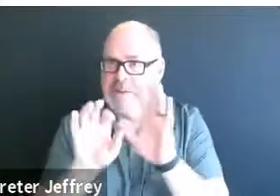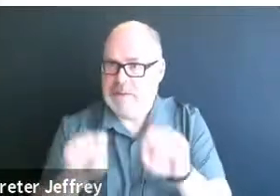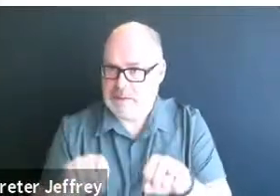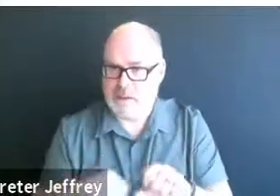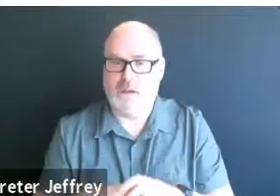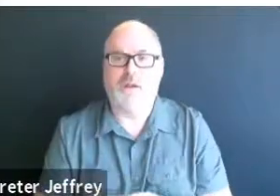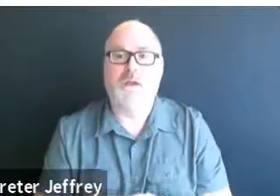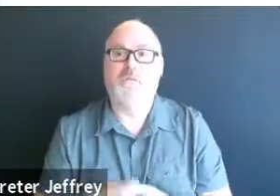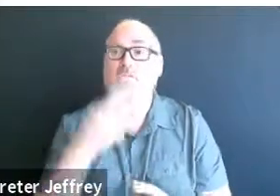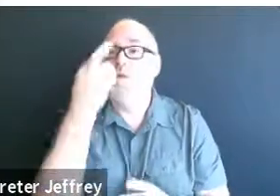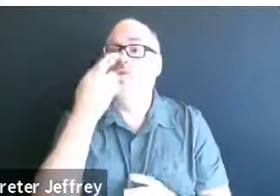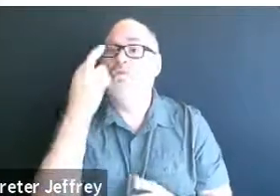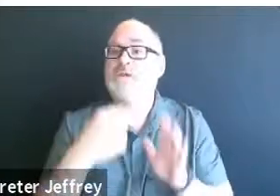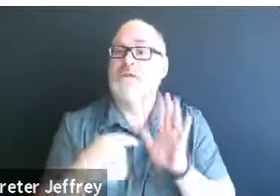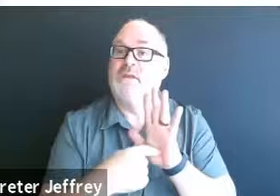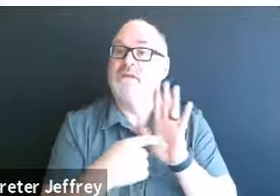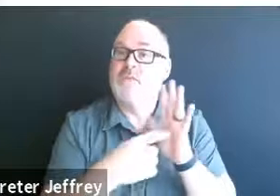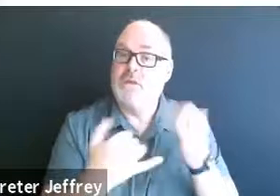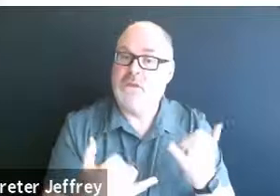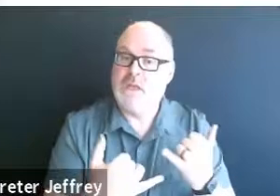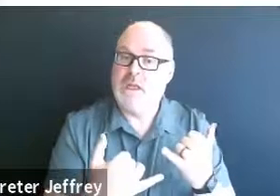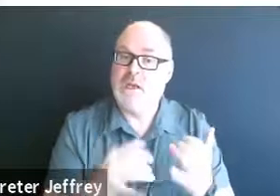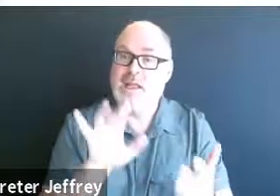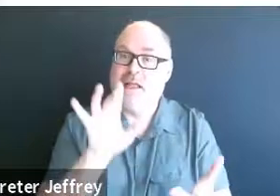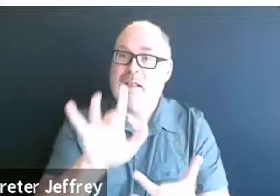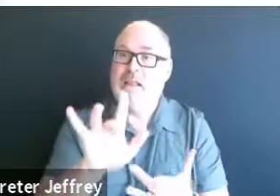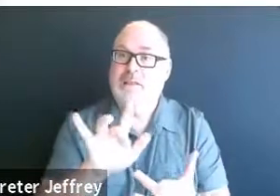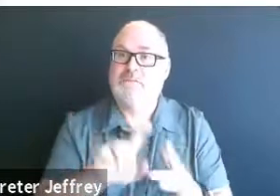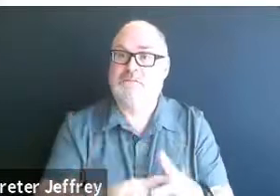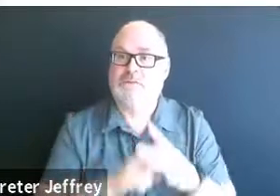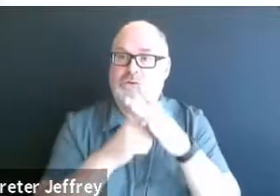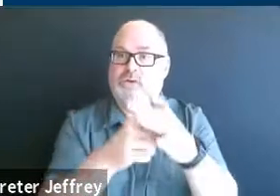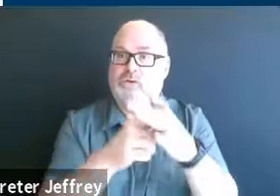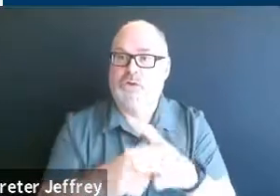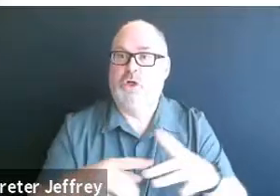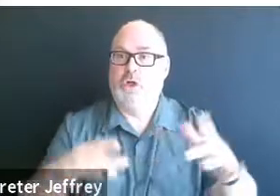for the purpose of this example, all you do is hit start record.